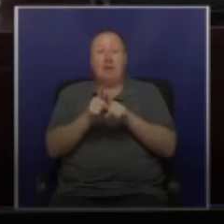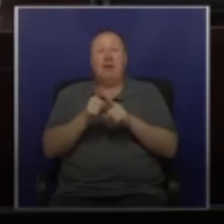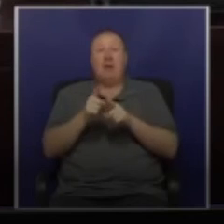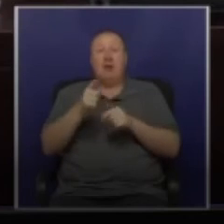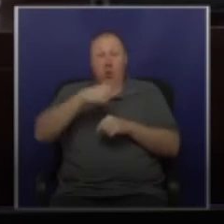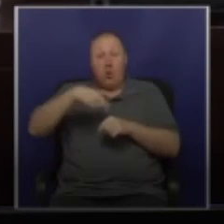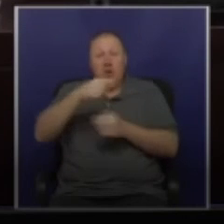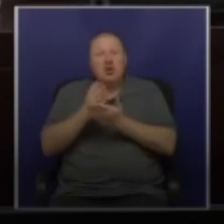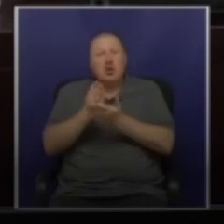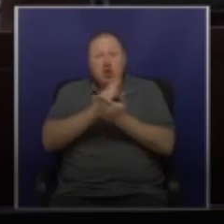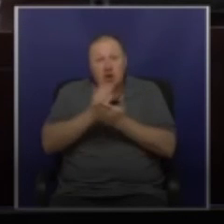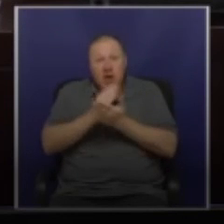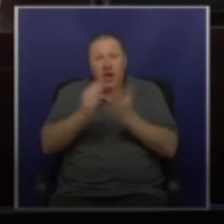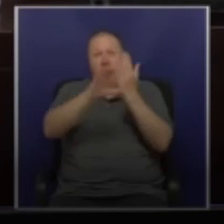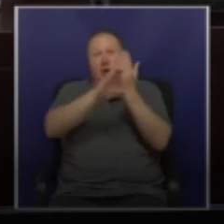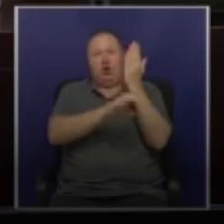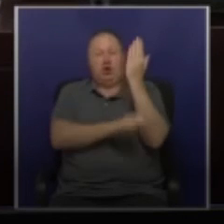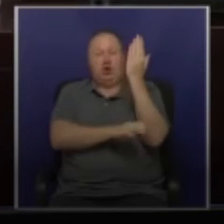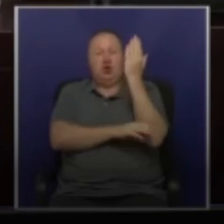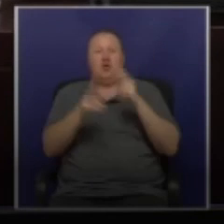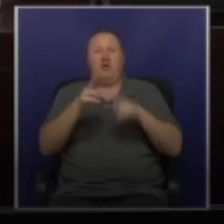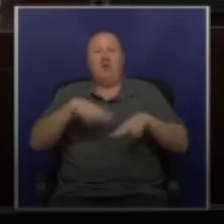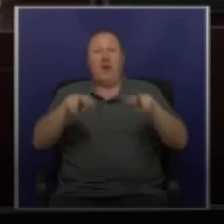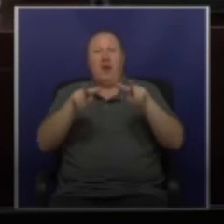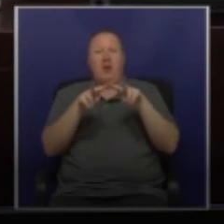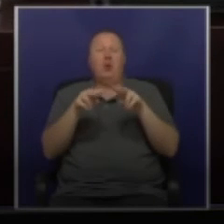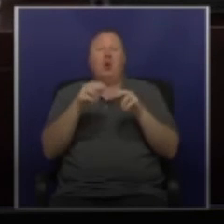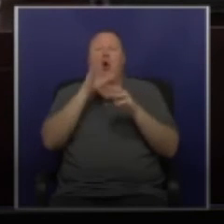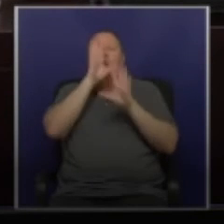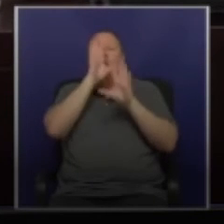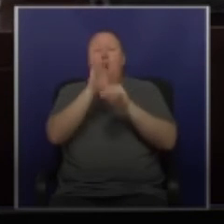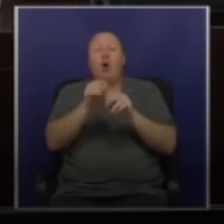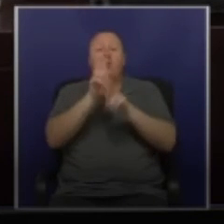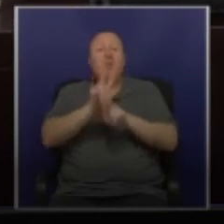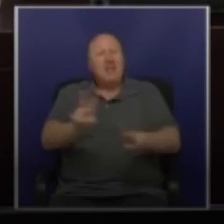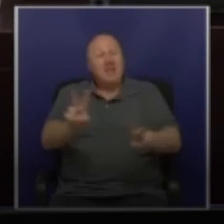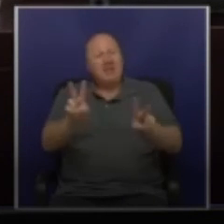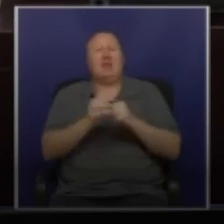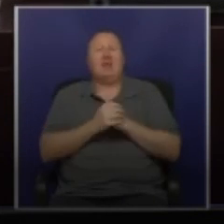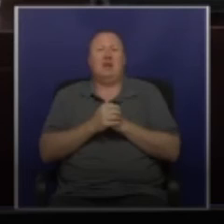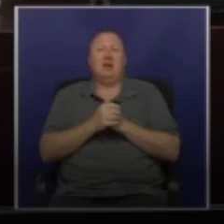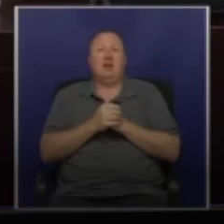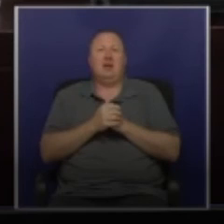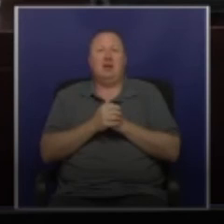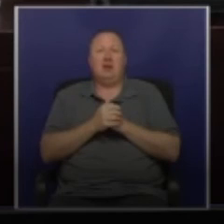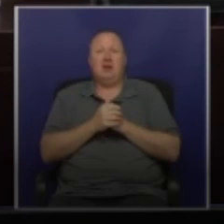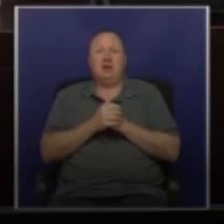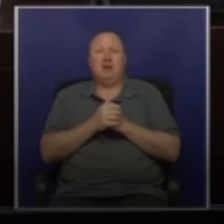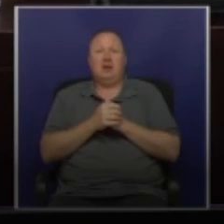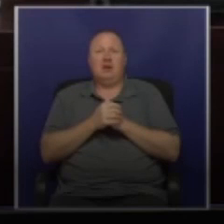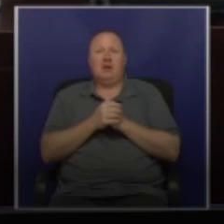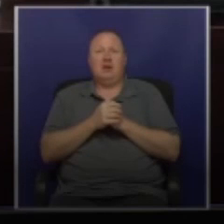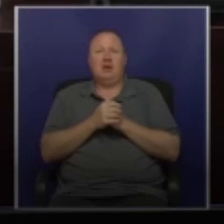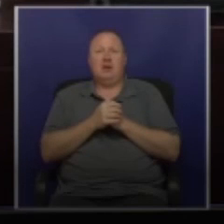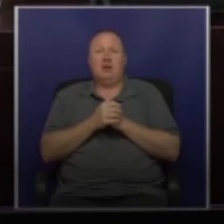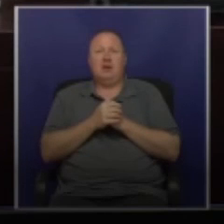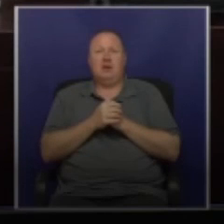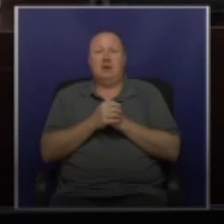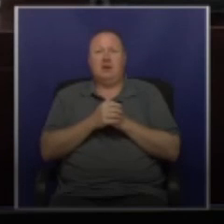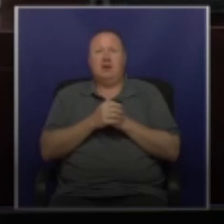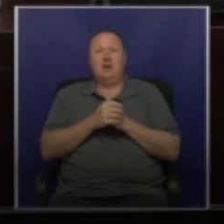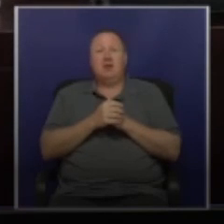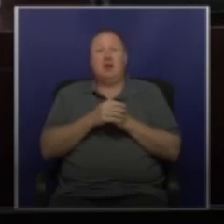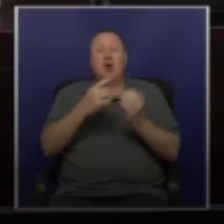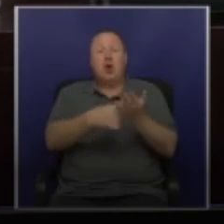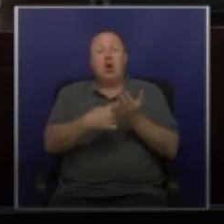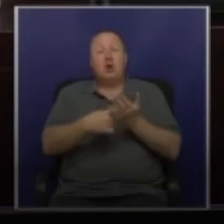shared constitutional values and call for peace. Drawing on the lessons of our nation's negotiated settlement in 1994